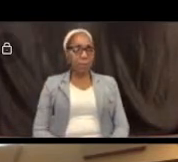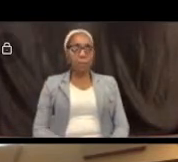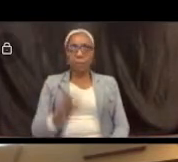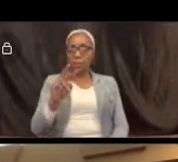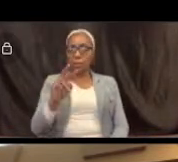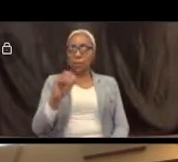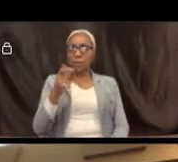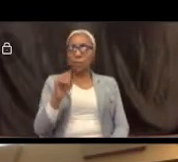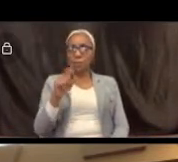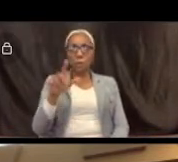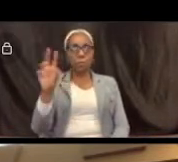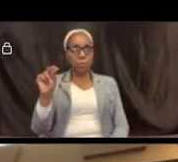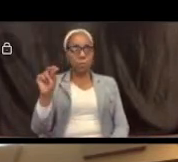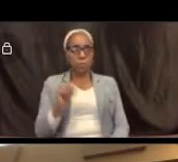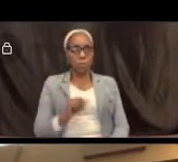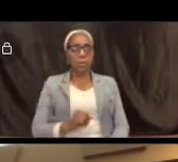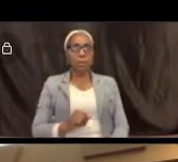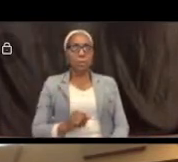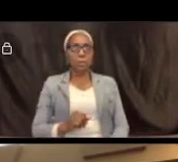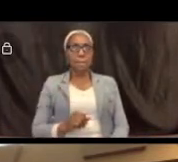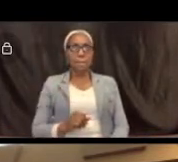Vogel, No.